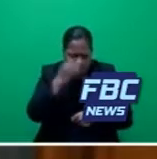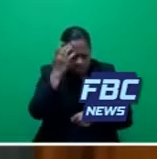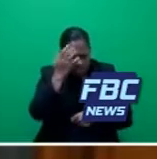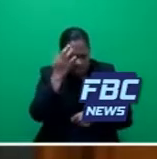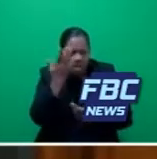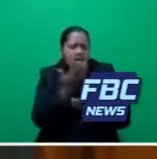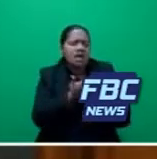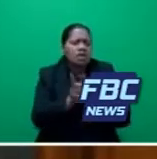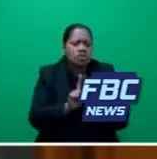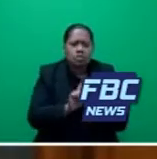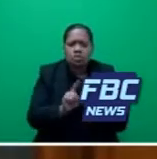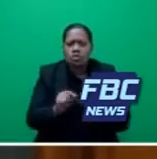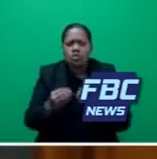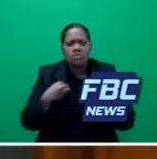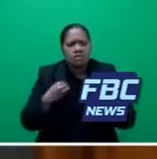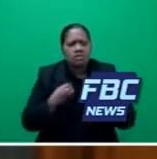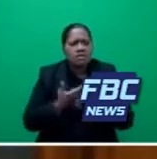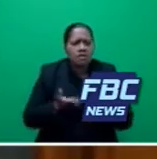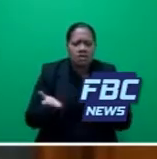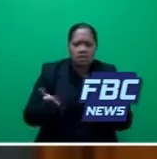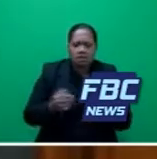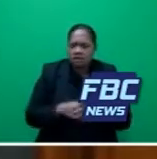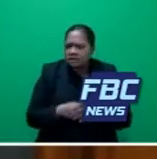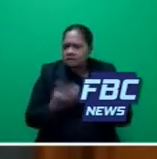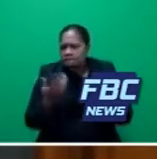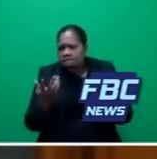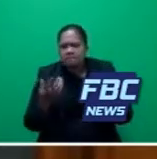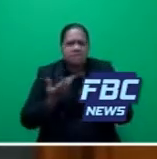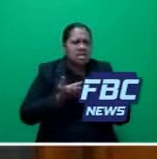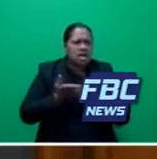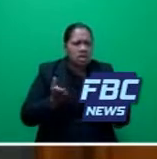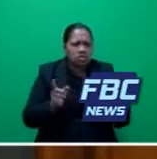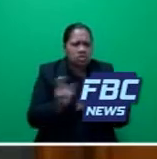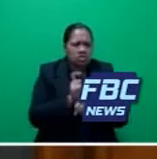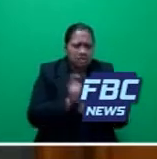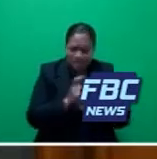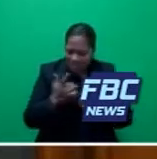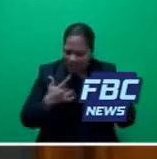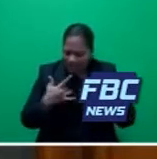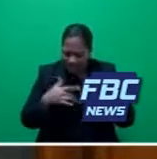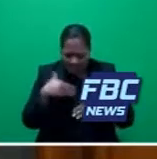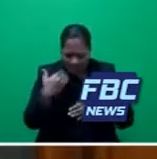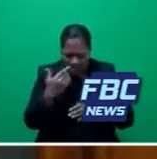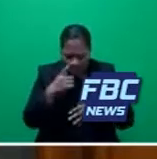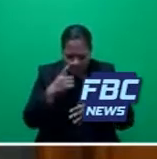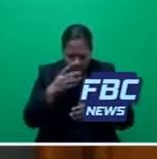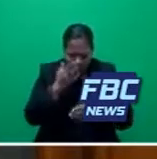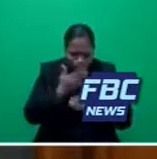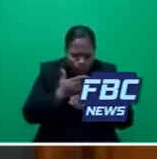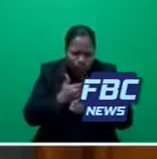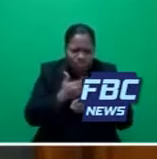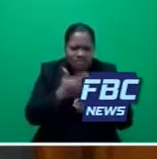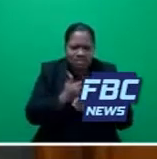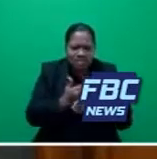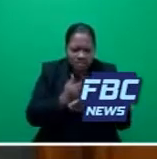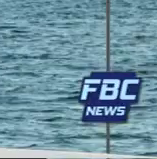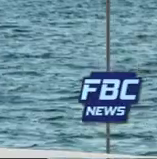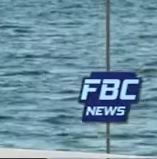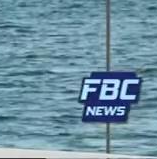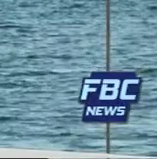do business and to create lines of employment that work within the health realities and